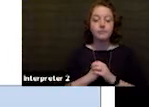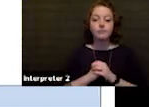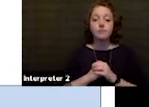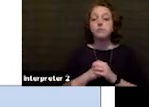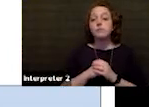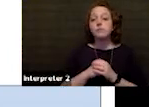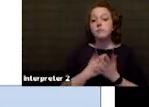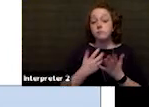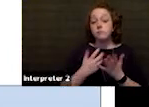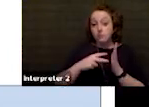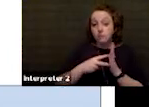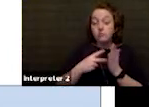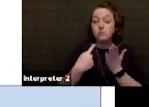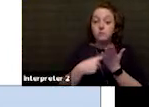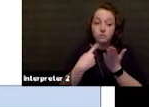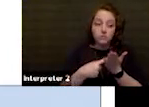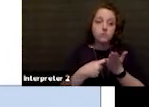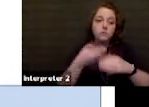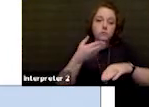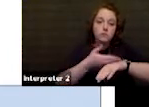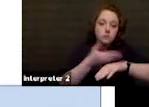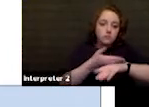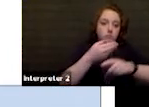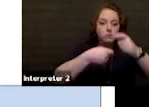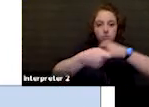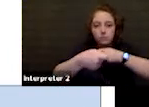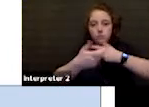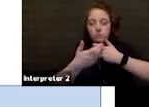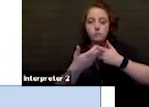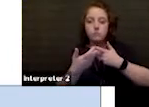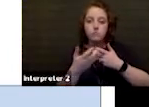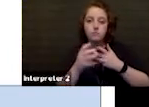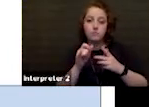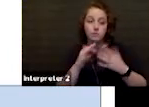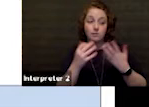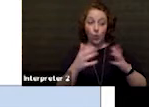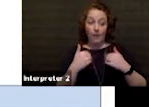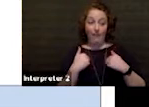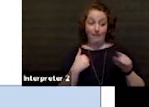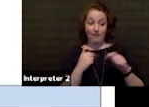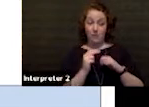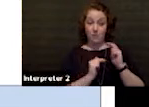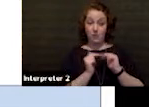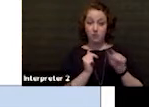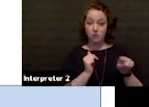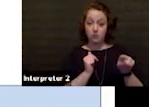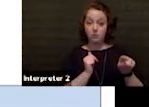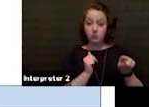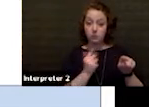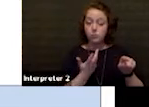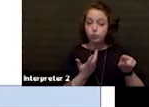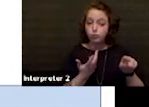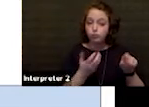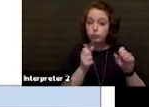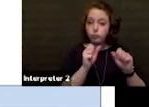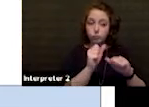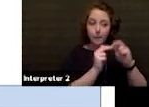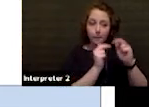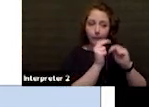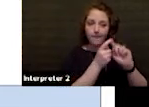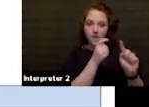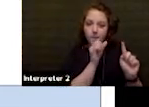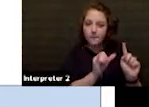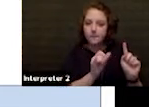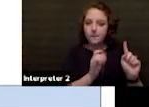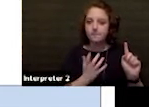renovating or replacing or doing something with the existing high schools, we have some room here. And so if we were to say,